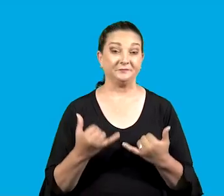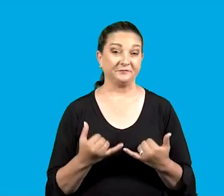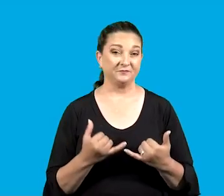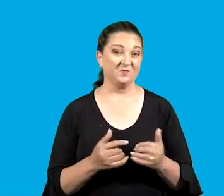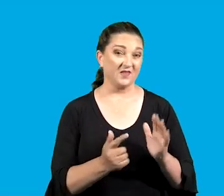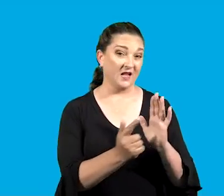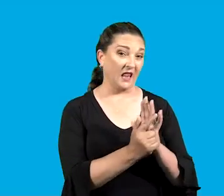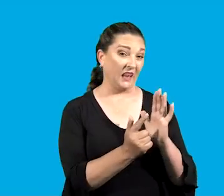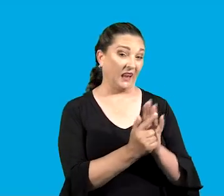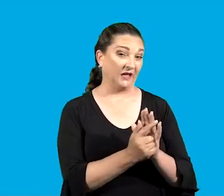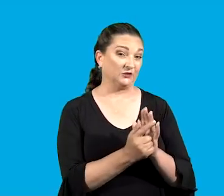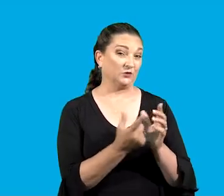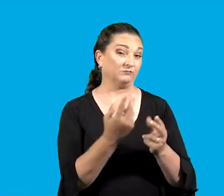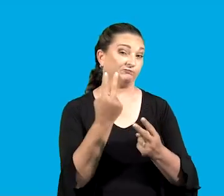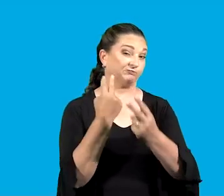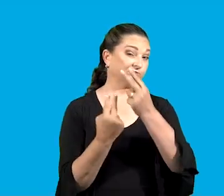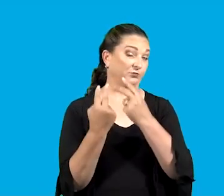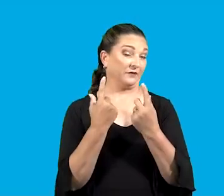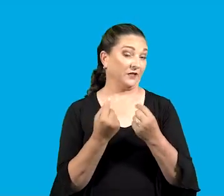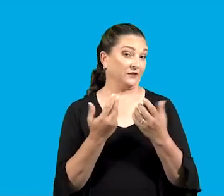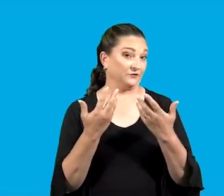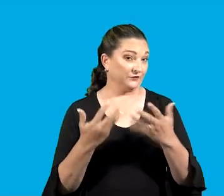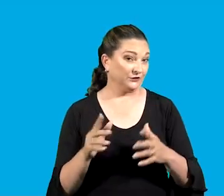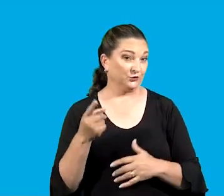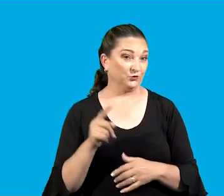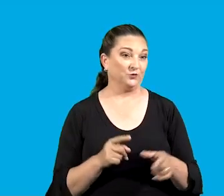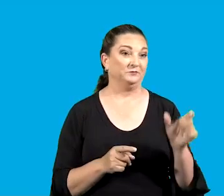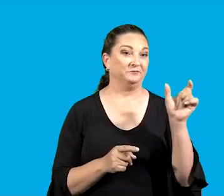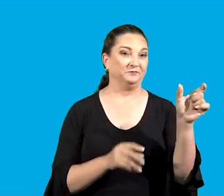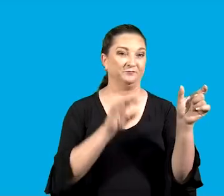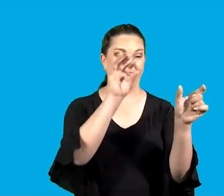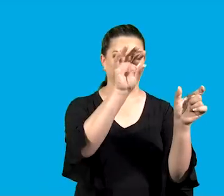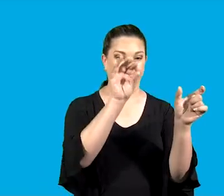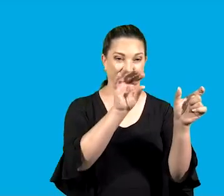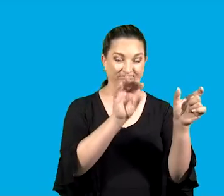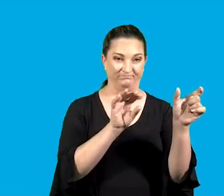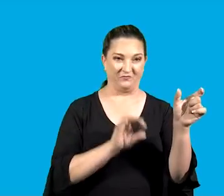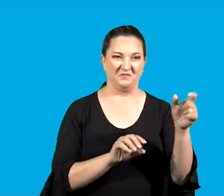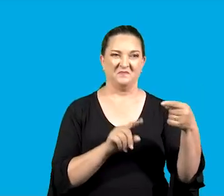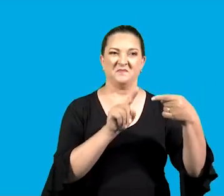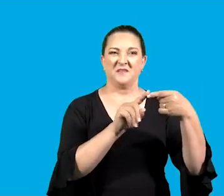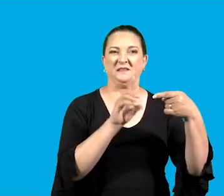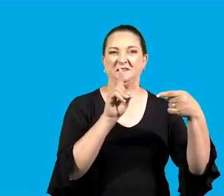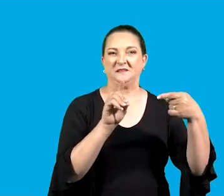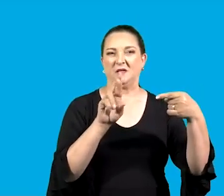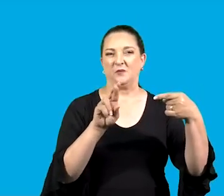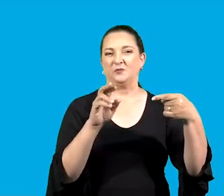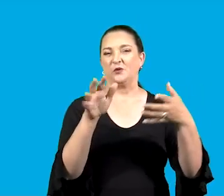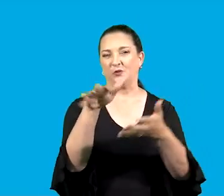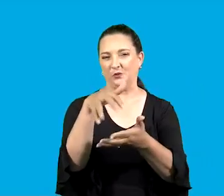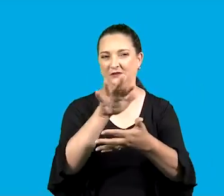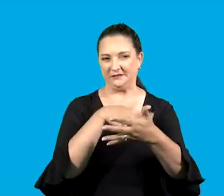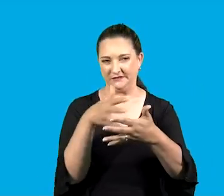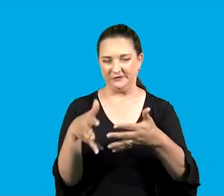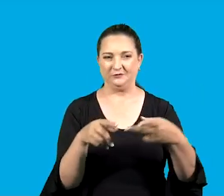Here is the lesson map recap. We have done the debtors collection schedule. We also looked at the creditors payment schedule.